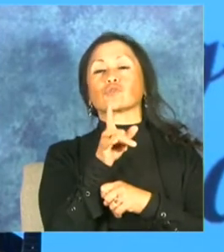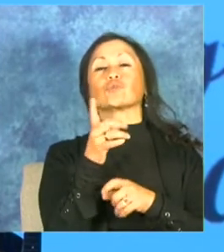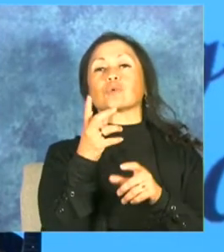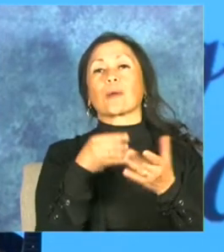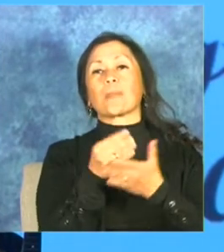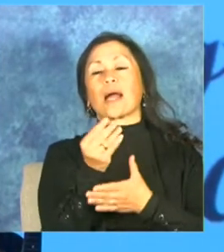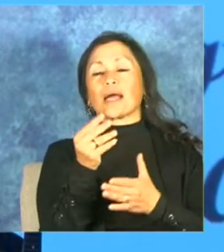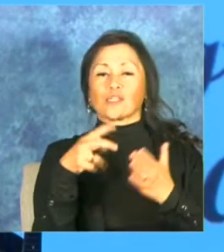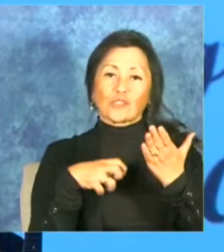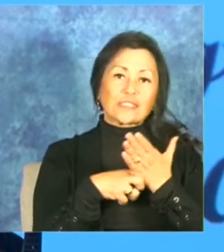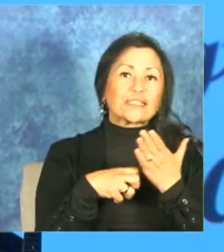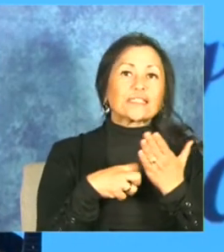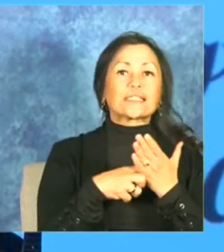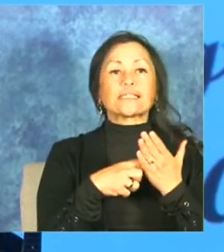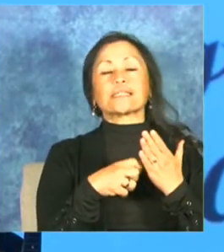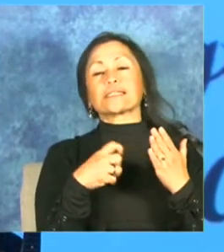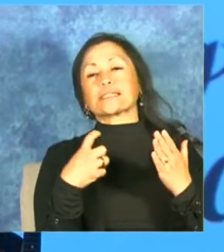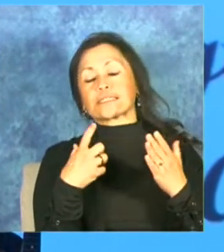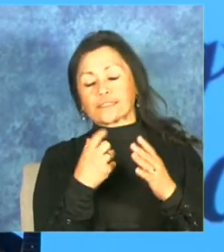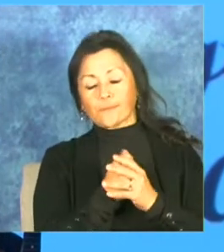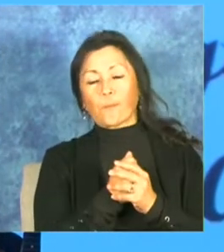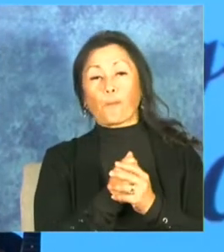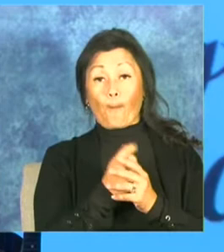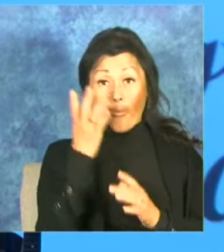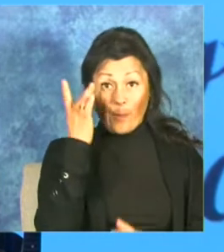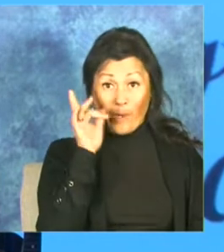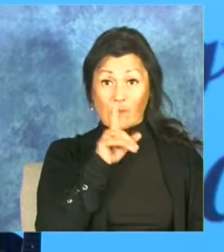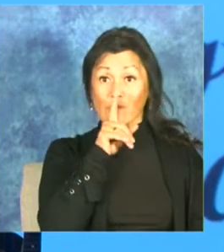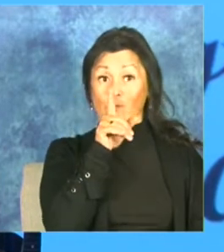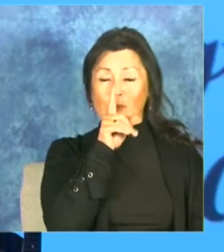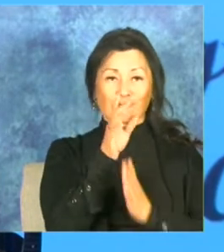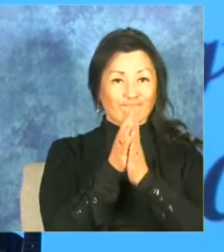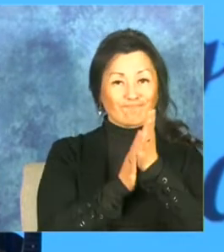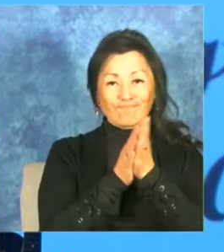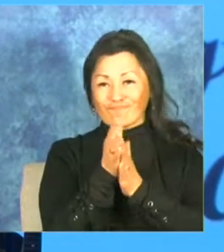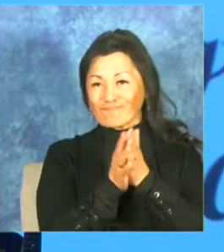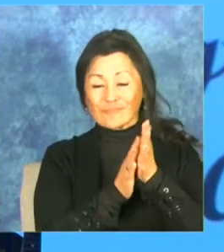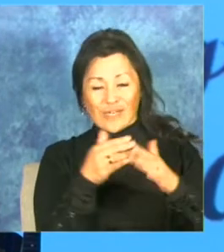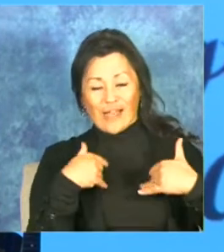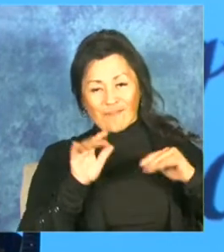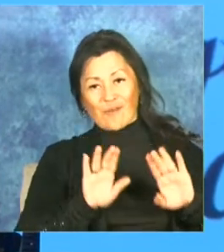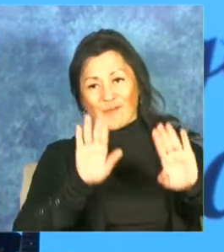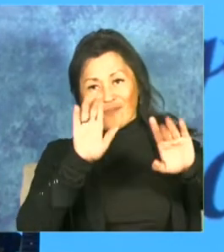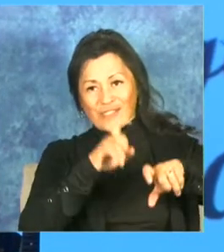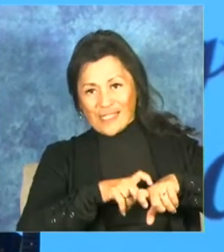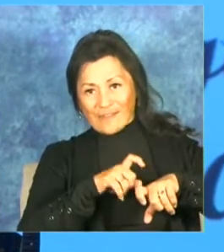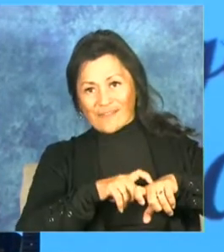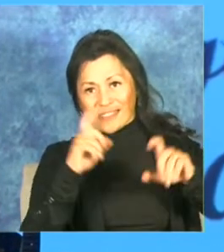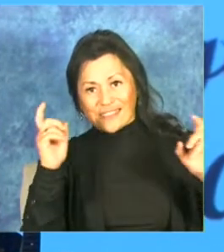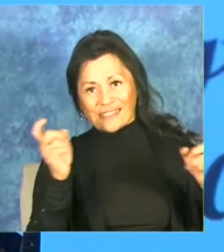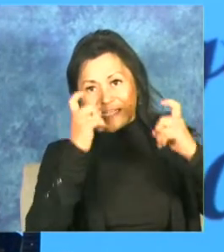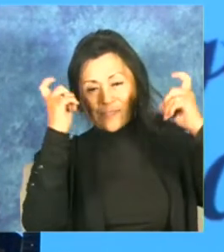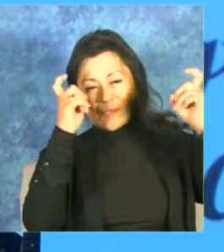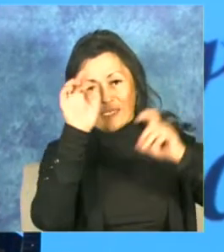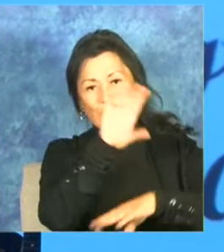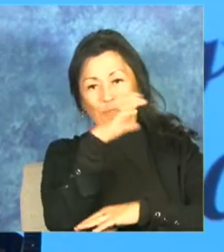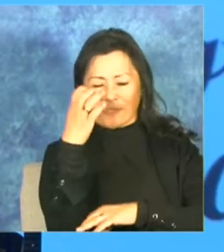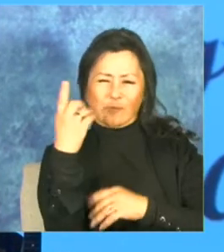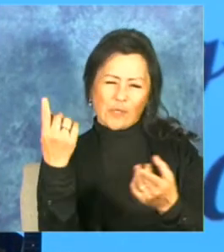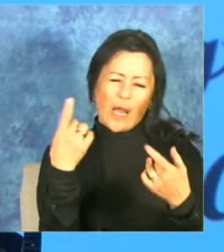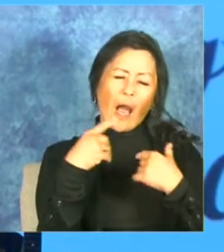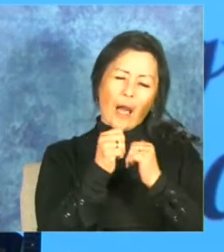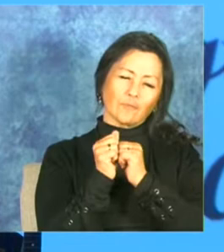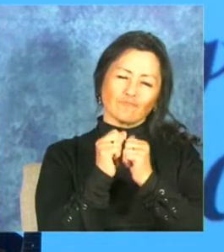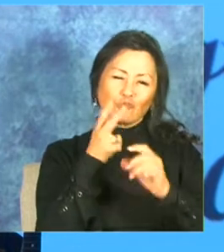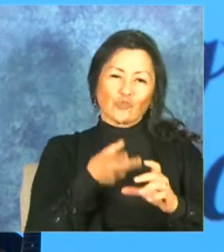and get your name on the list and get your tickets, because we really look forward to this, and we have a great time of celebrating Christmas. So come and be with